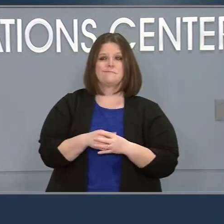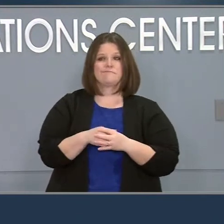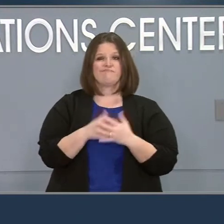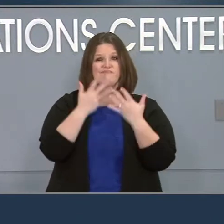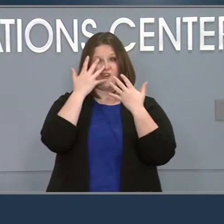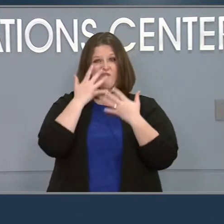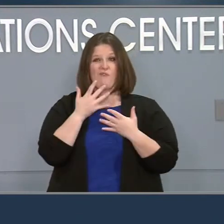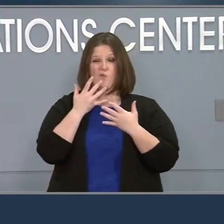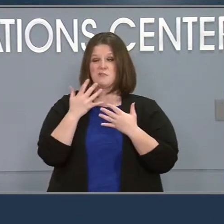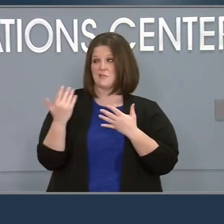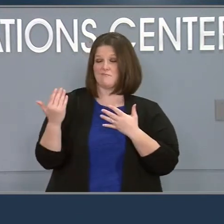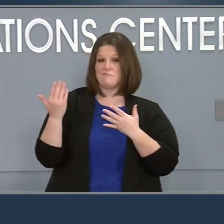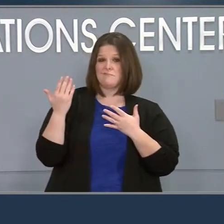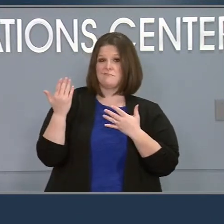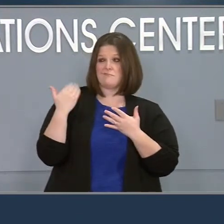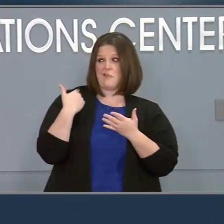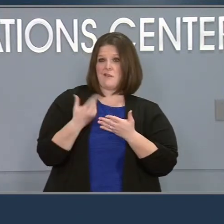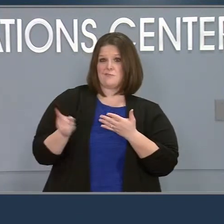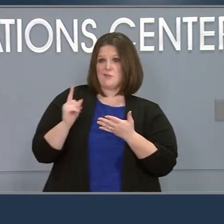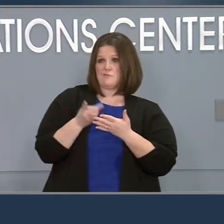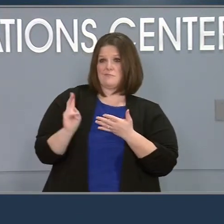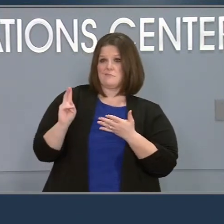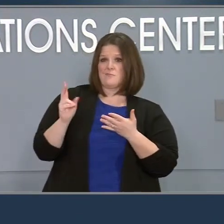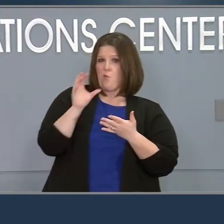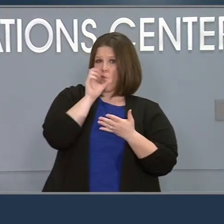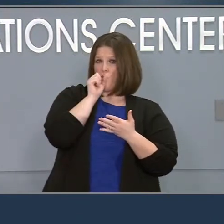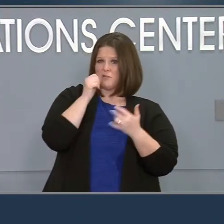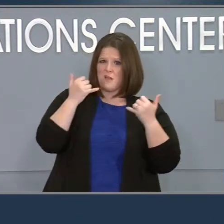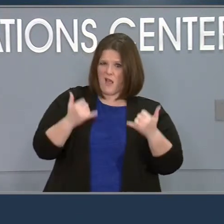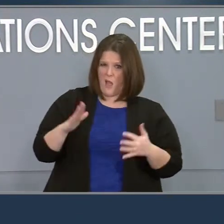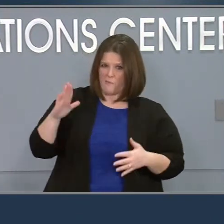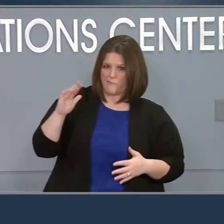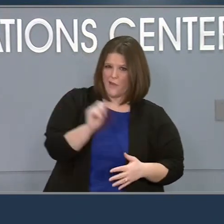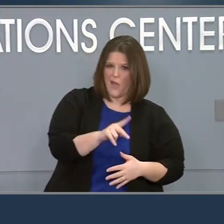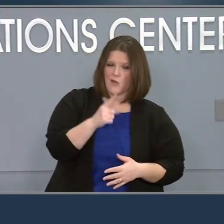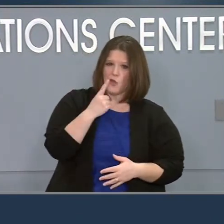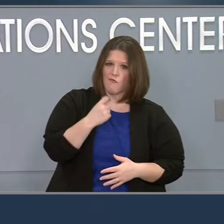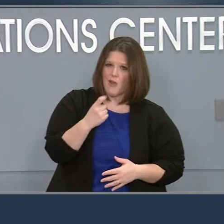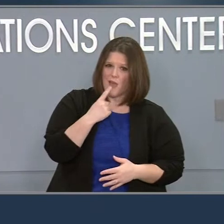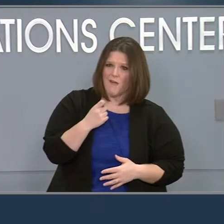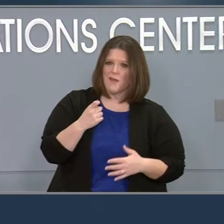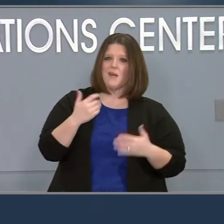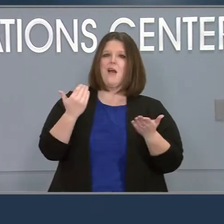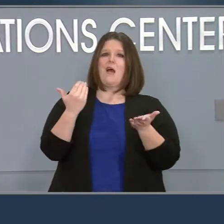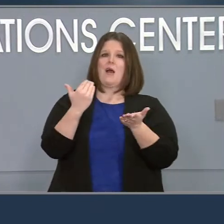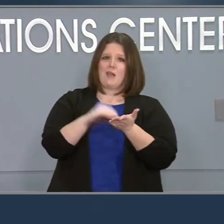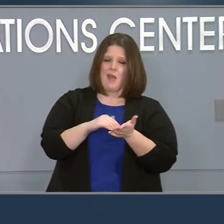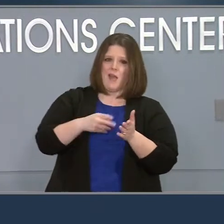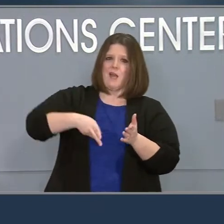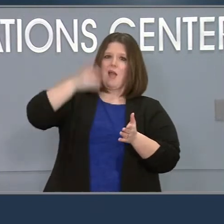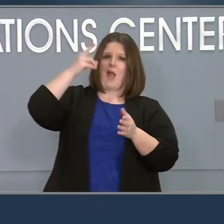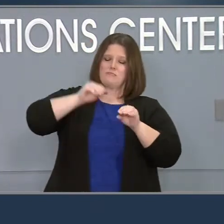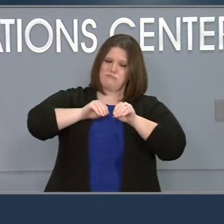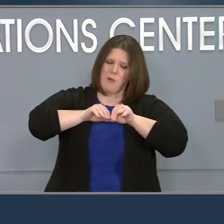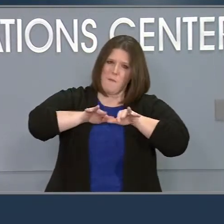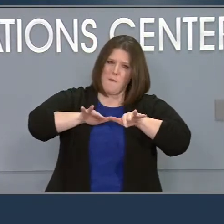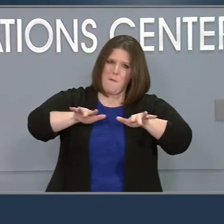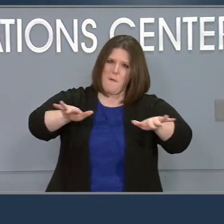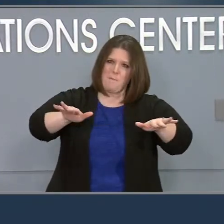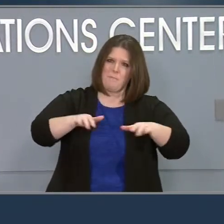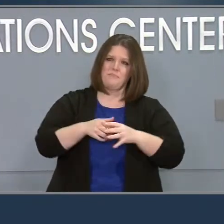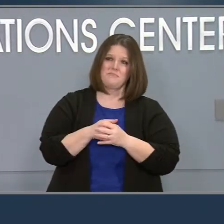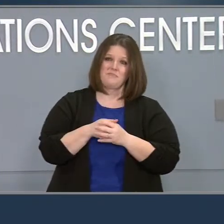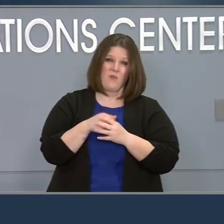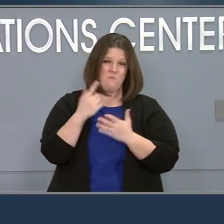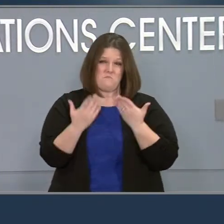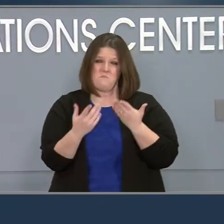Carolina is back into the CDC's red zone with higher levels of community transmission. All but just